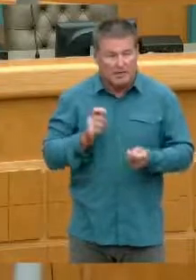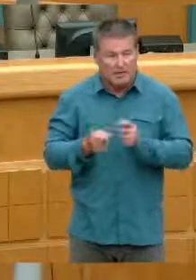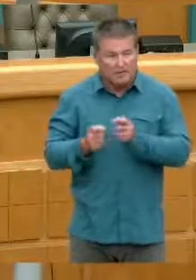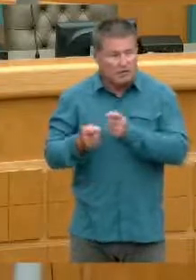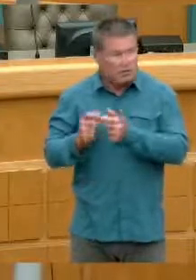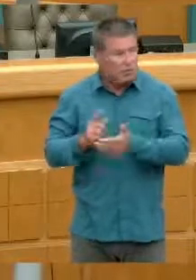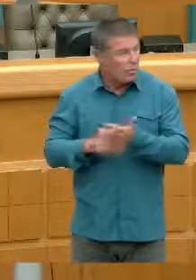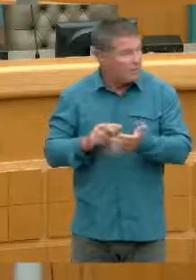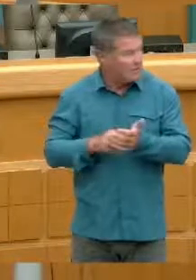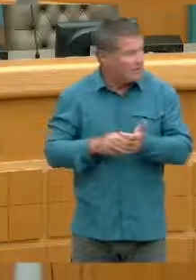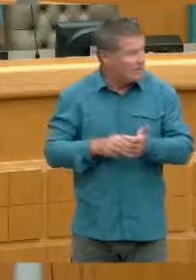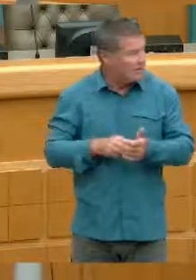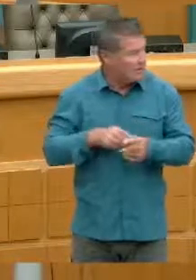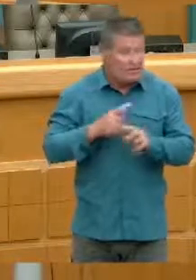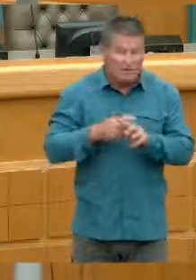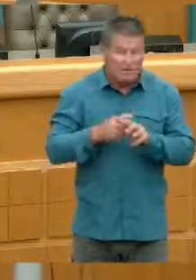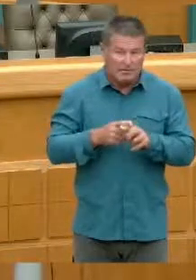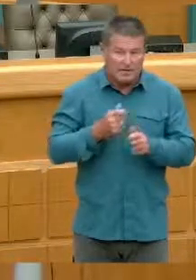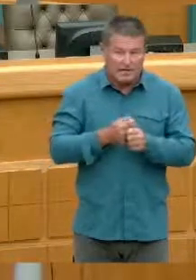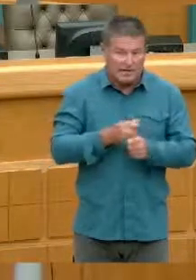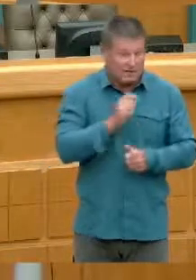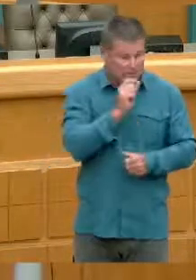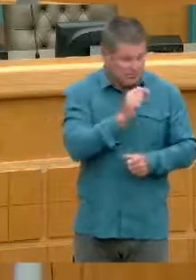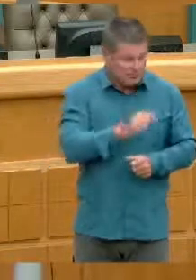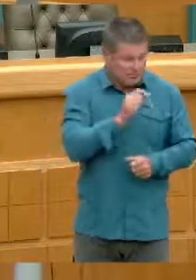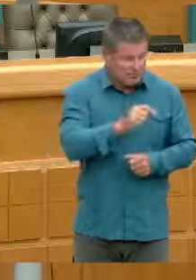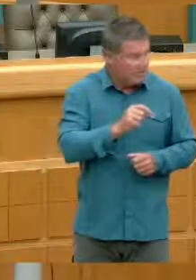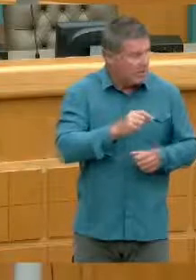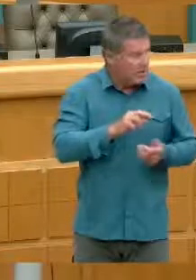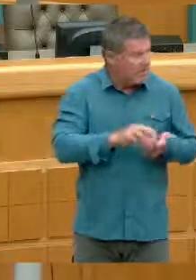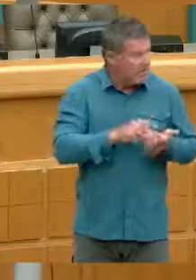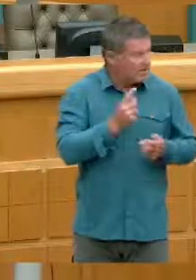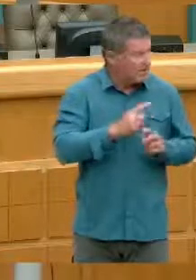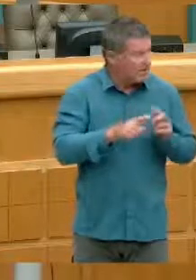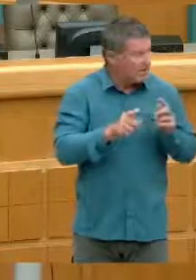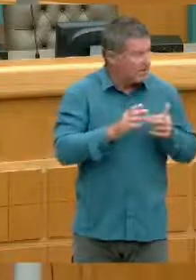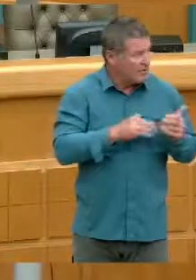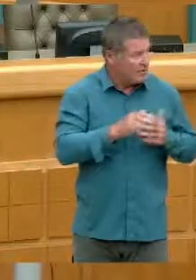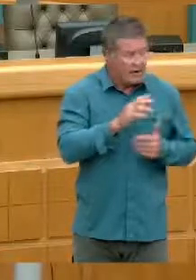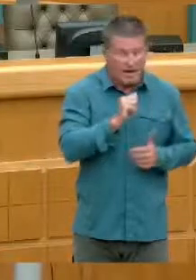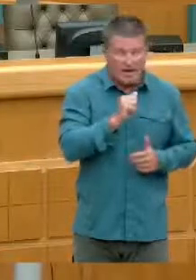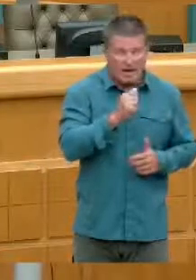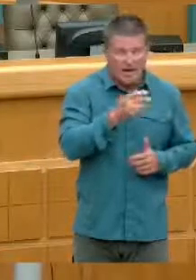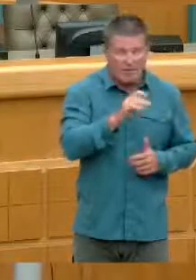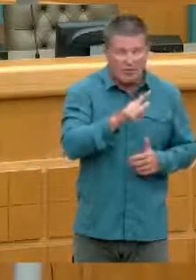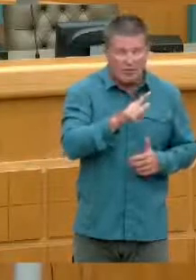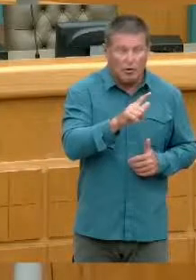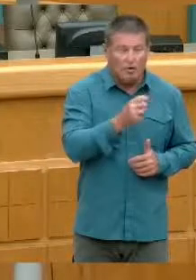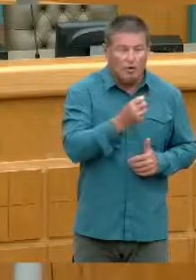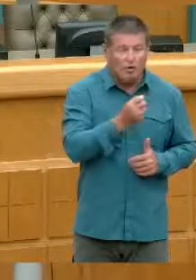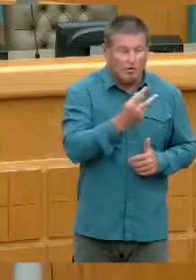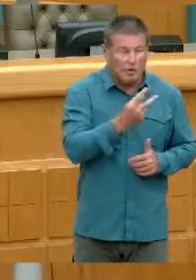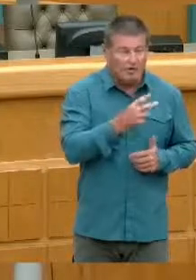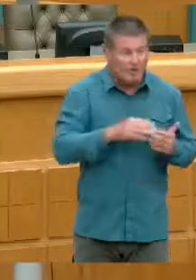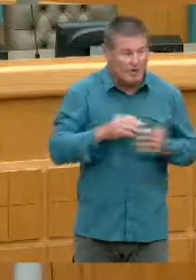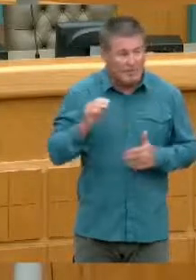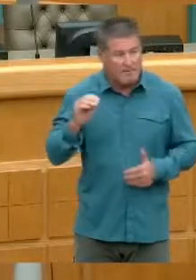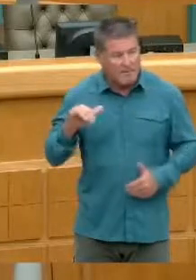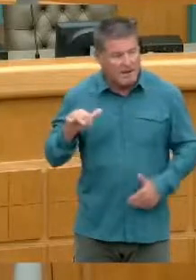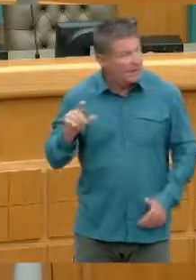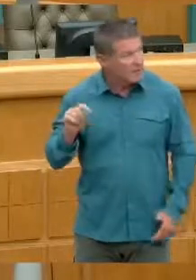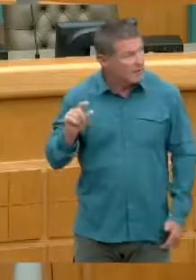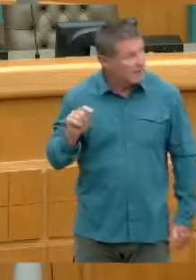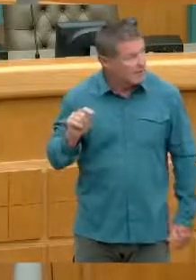points meant something different on April 12th than it does now on May 20th.